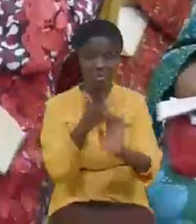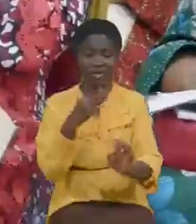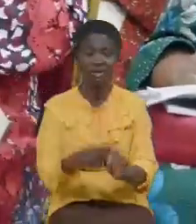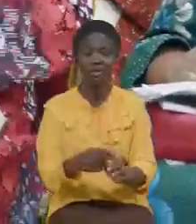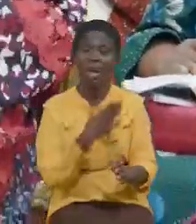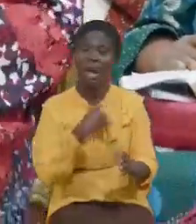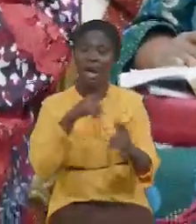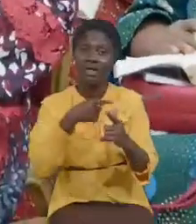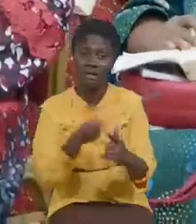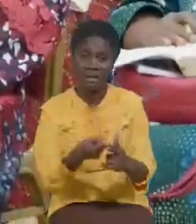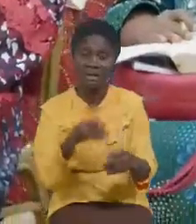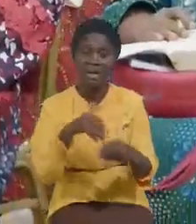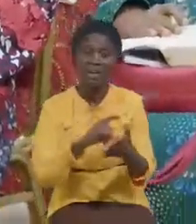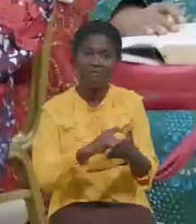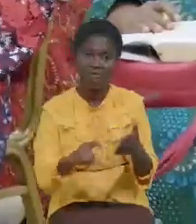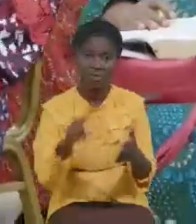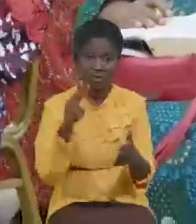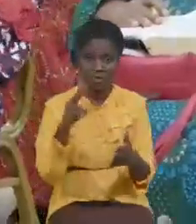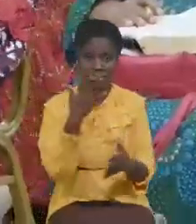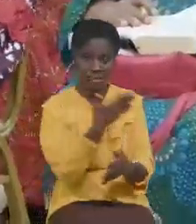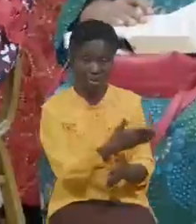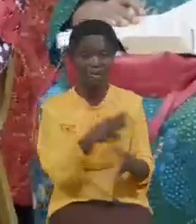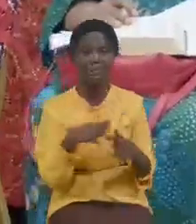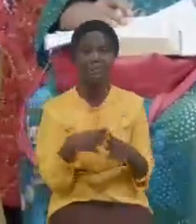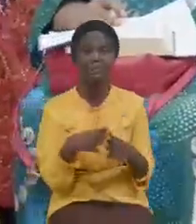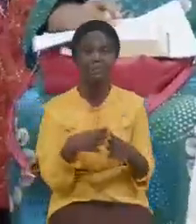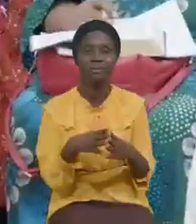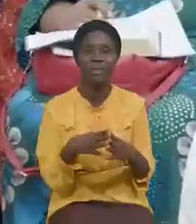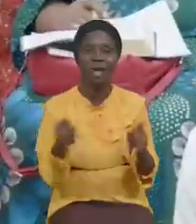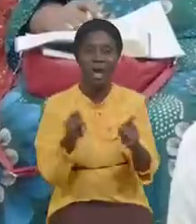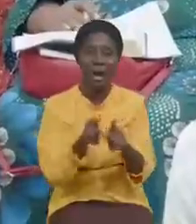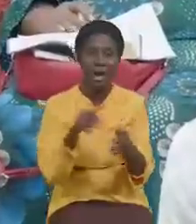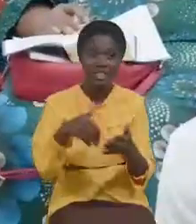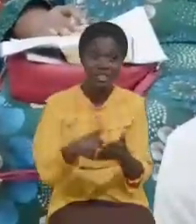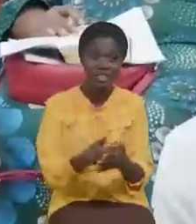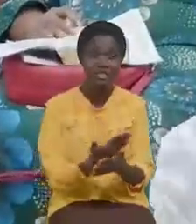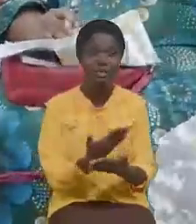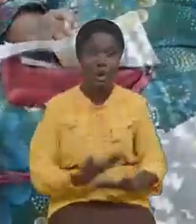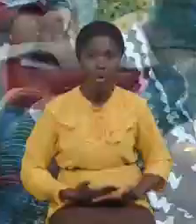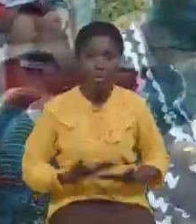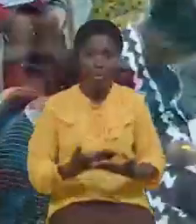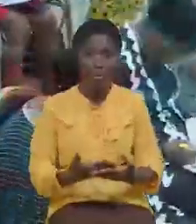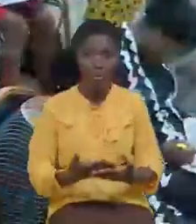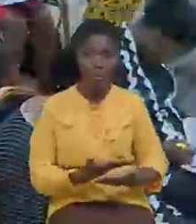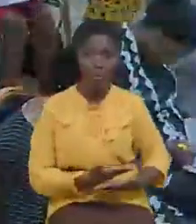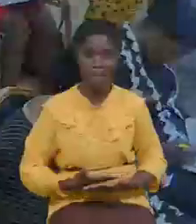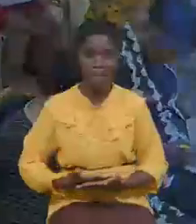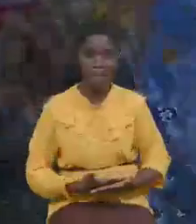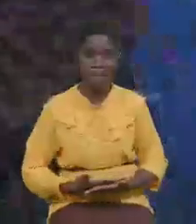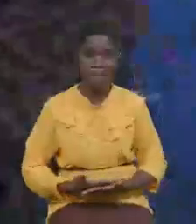then look at verse 2 there. In verse 2, as newborn babes,